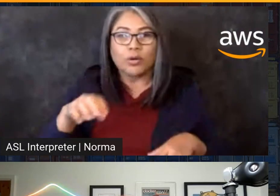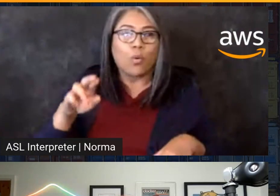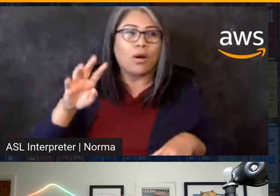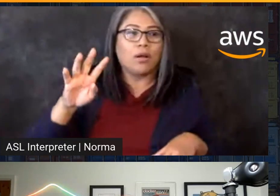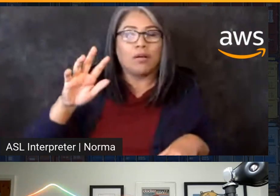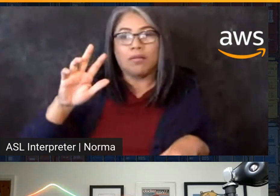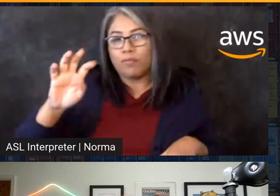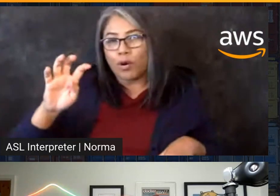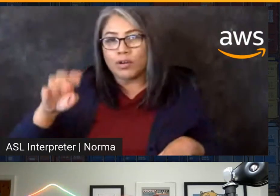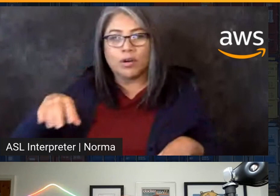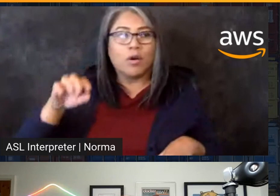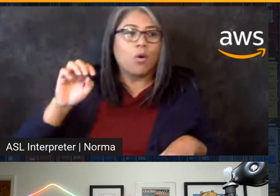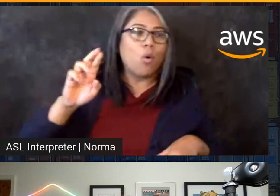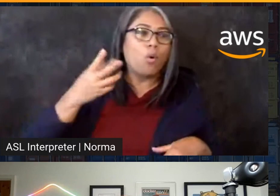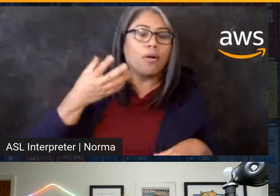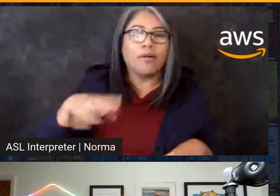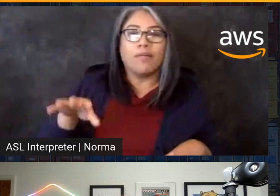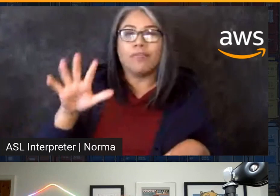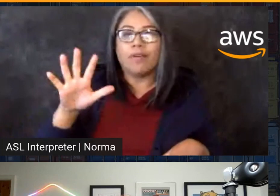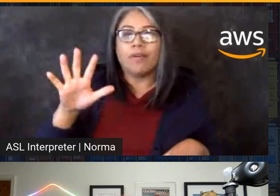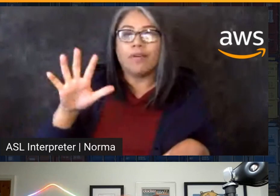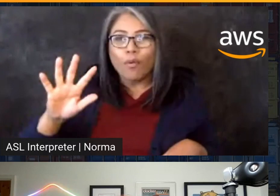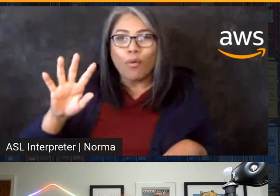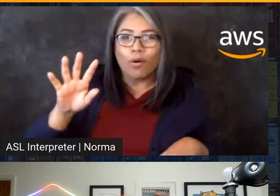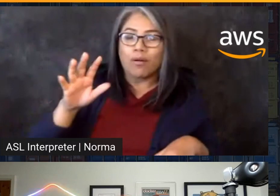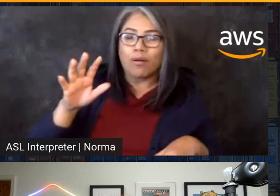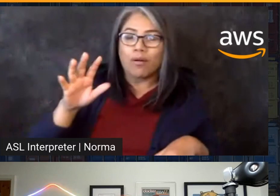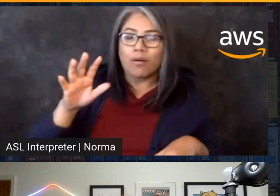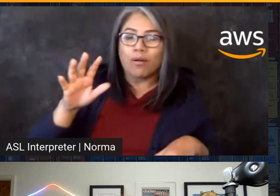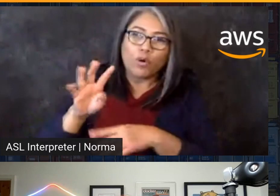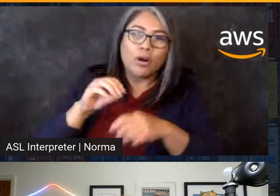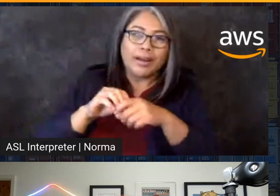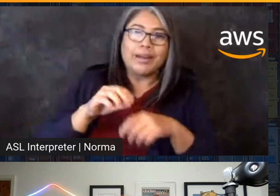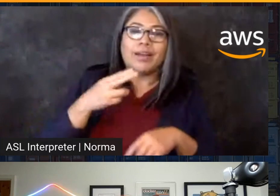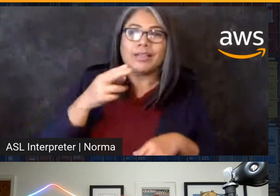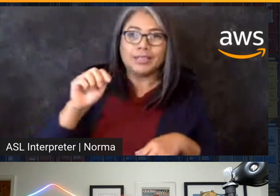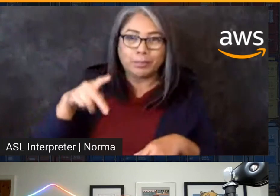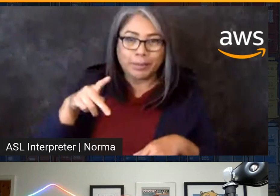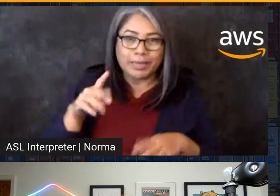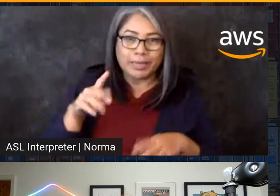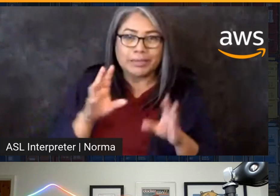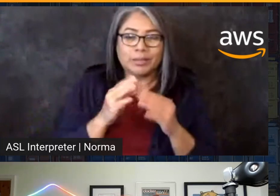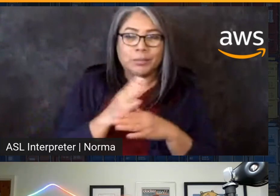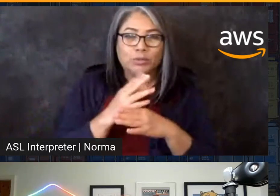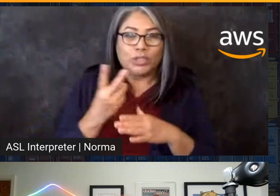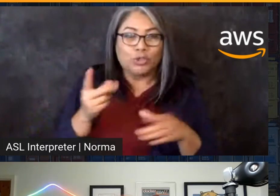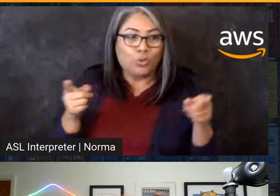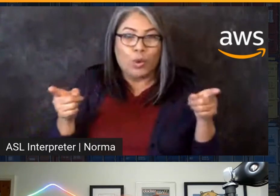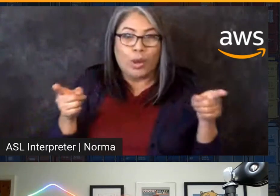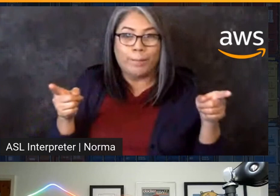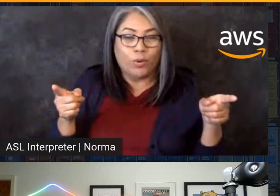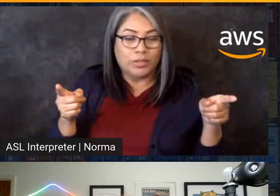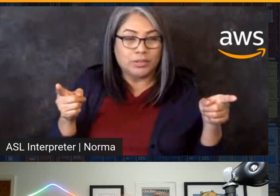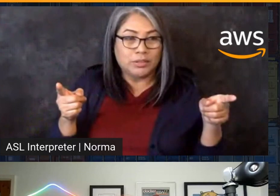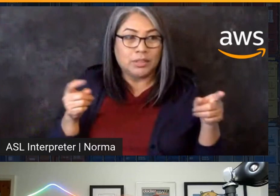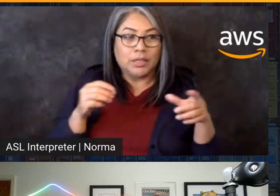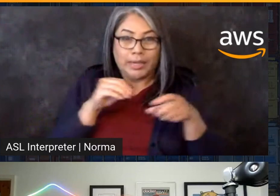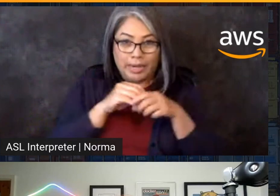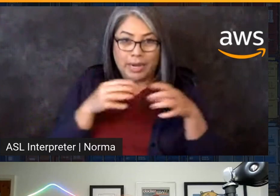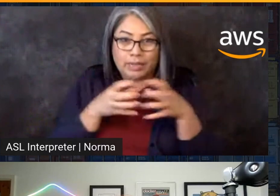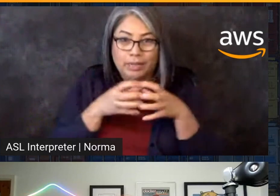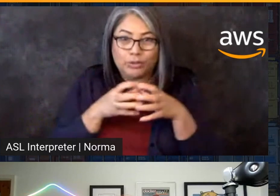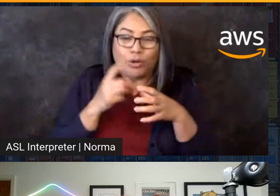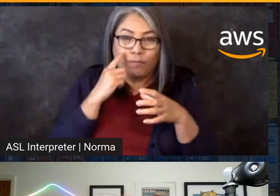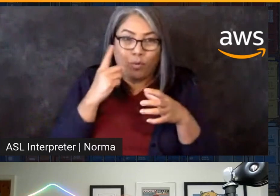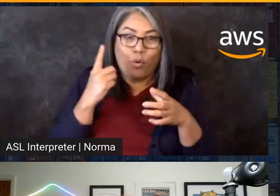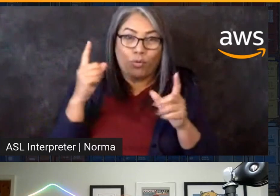session between two endpoints in a cluster for quite some time, but we haven't actually expressed that as a metric that